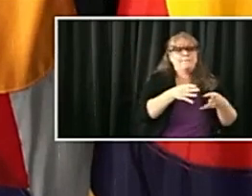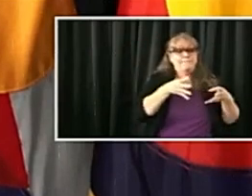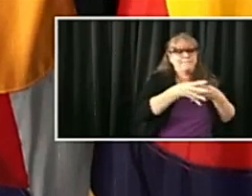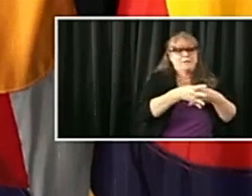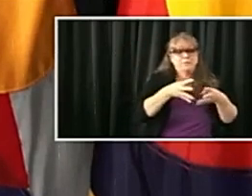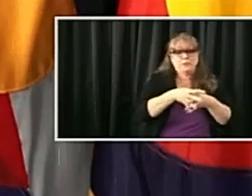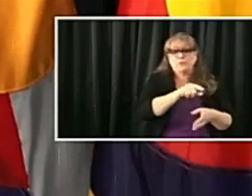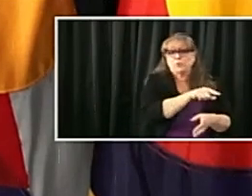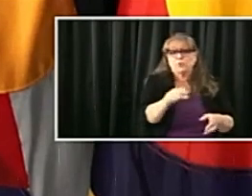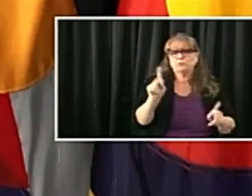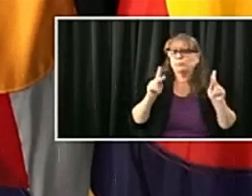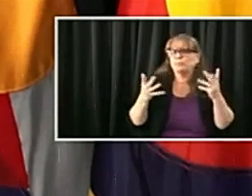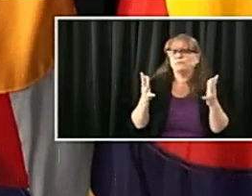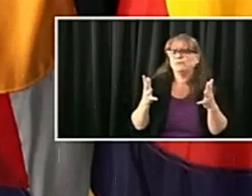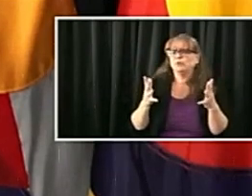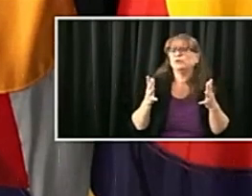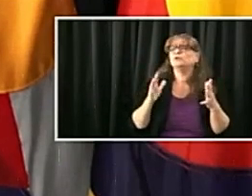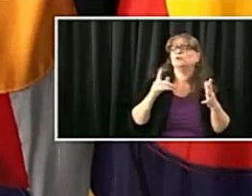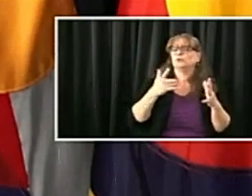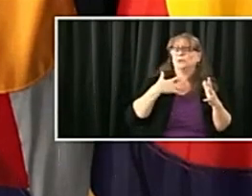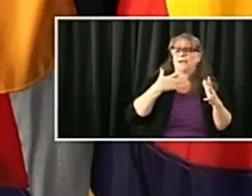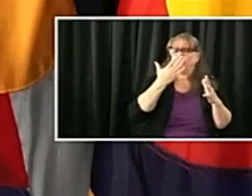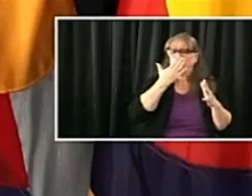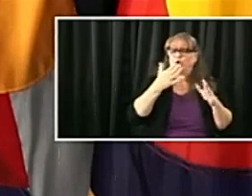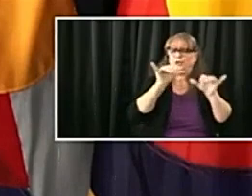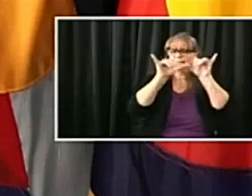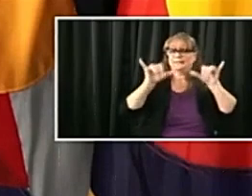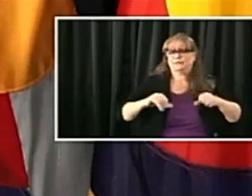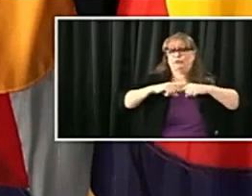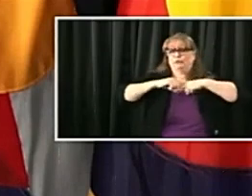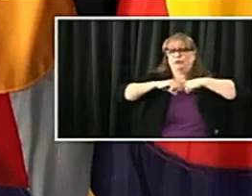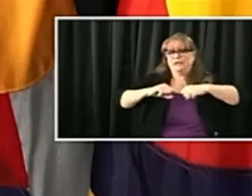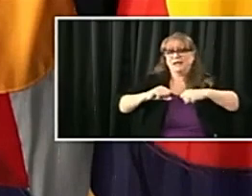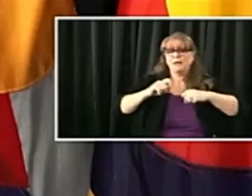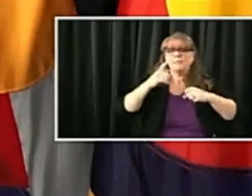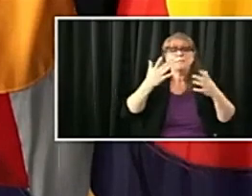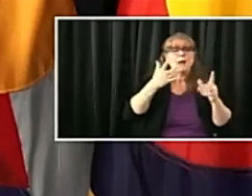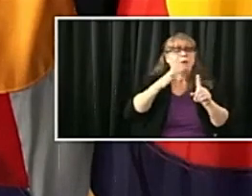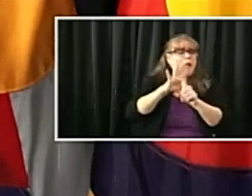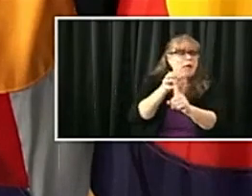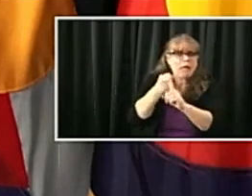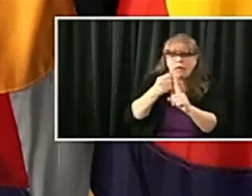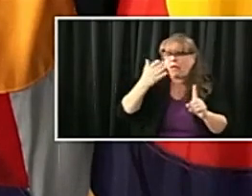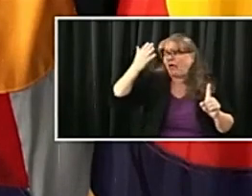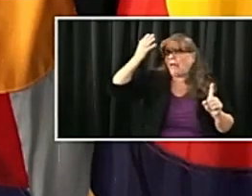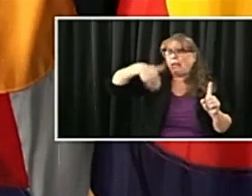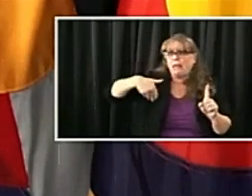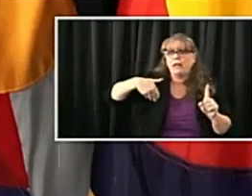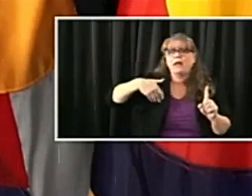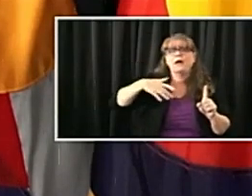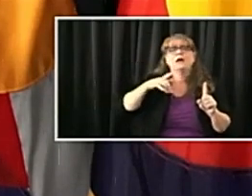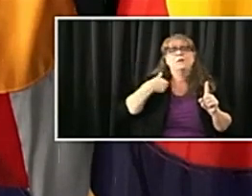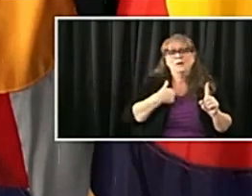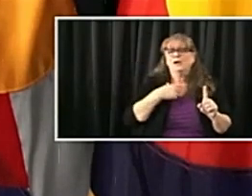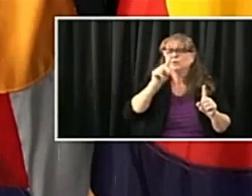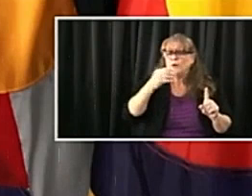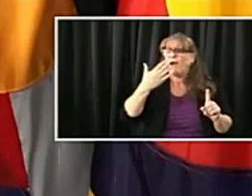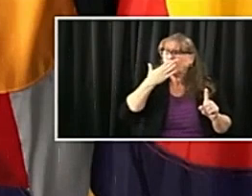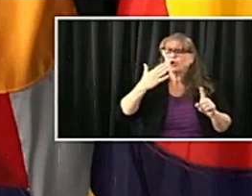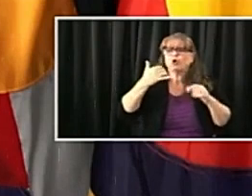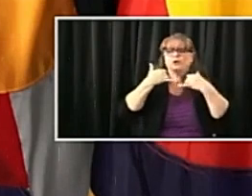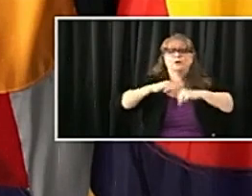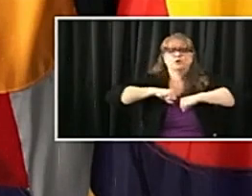It's certainly possible that there are some that were not caught, but we have good security there. We're happy to have Joe Barella give you